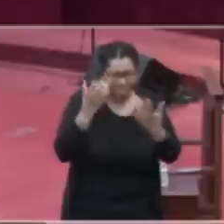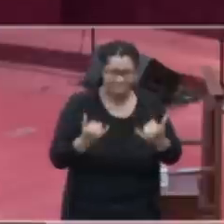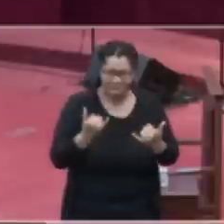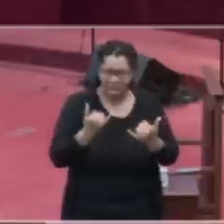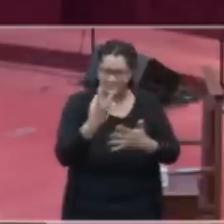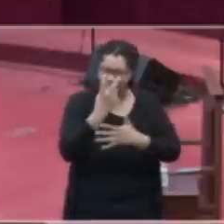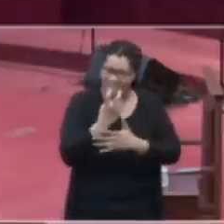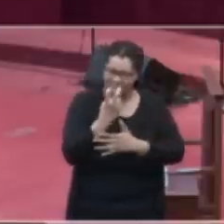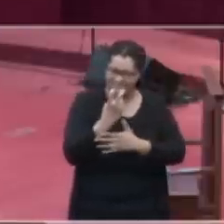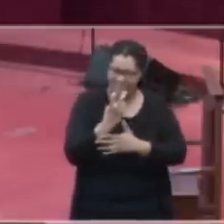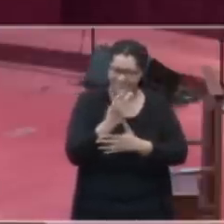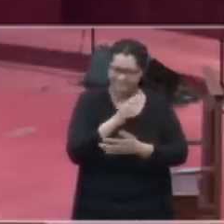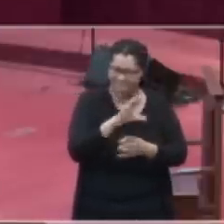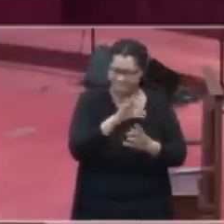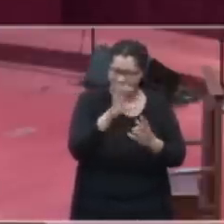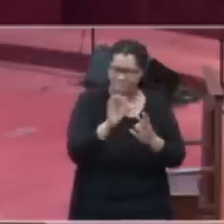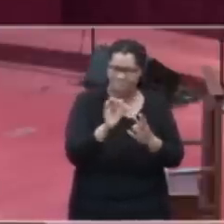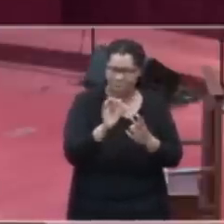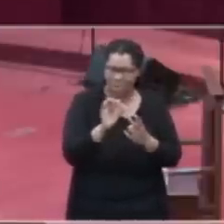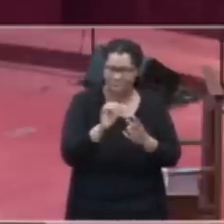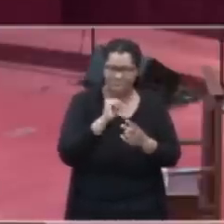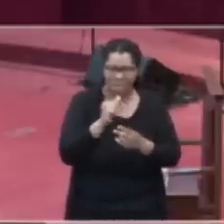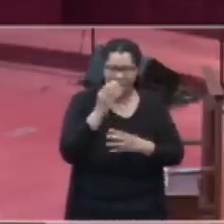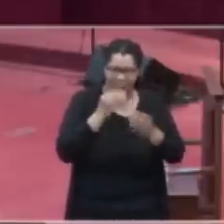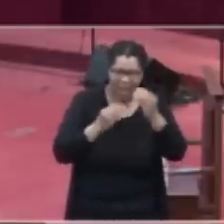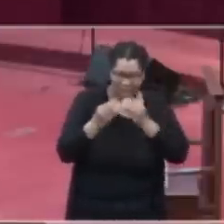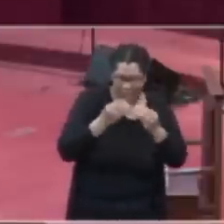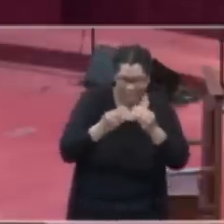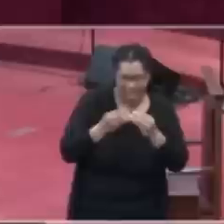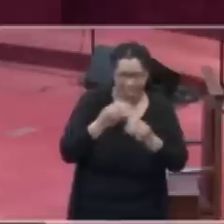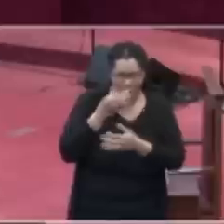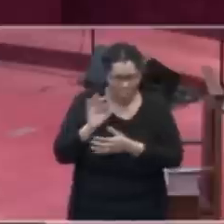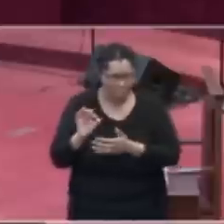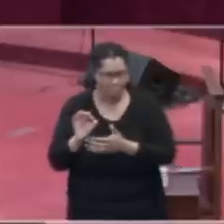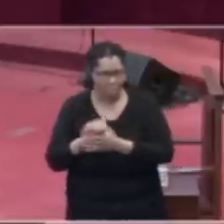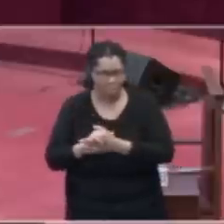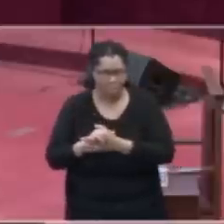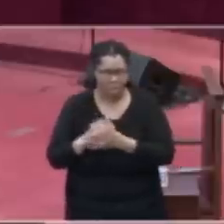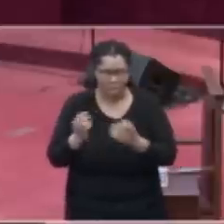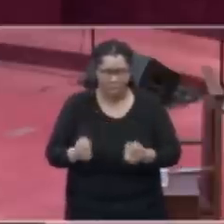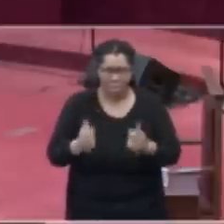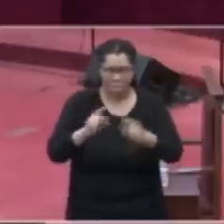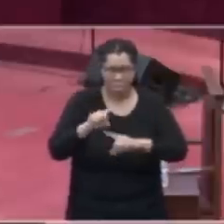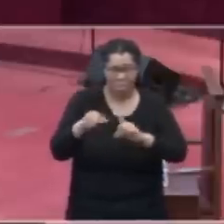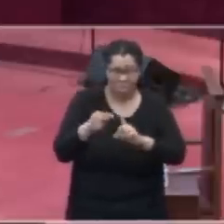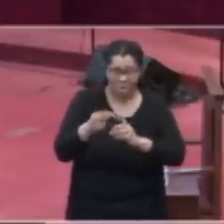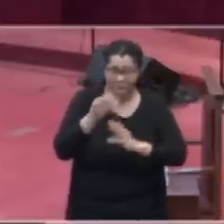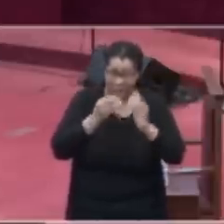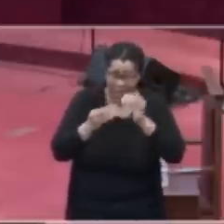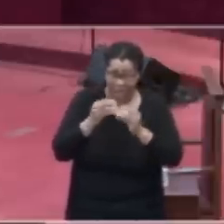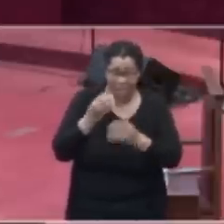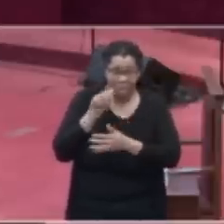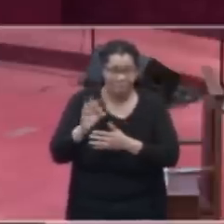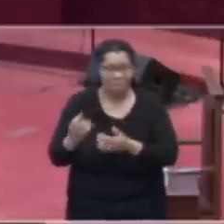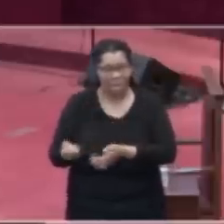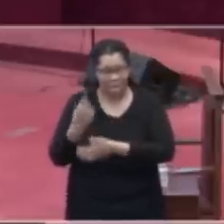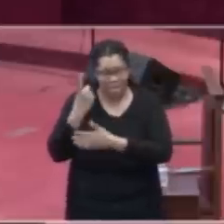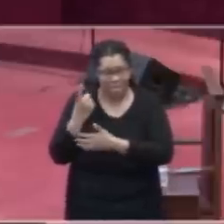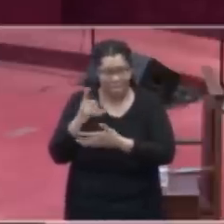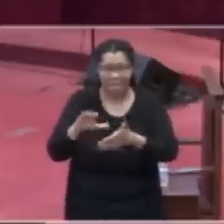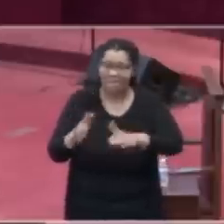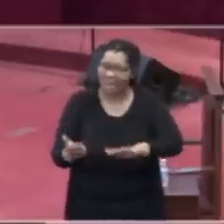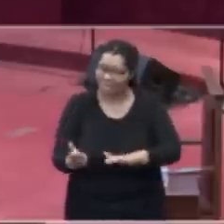questions his choice to not eat of the forbidden. And the moment they eat, they understand